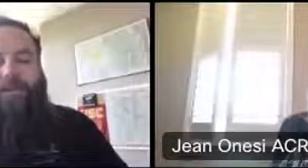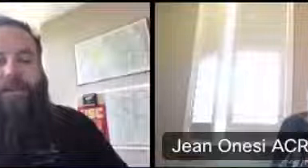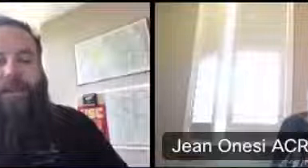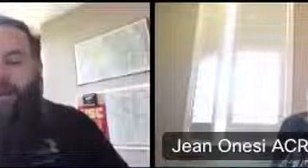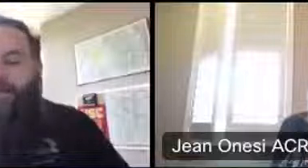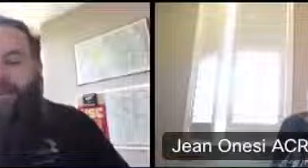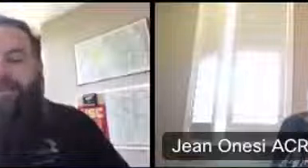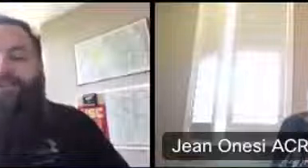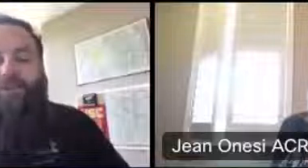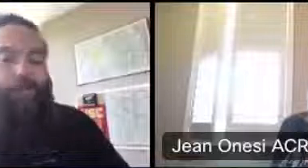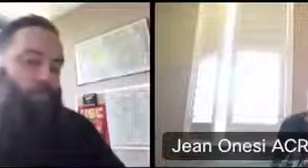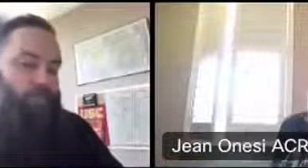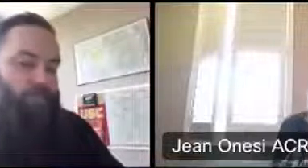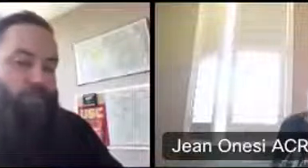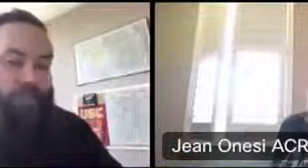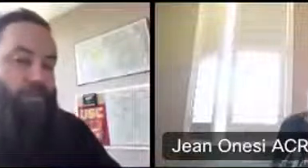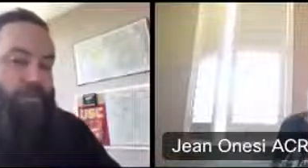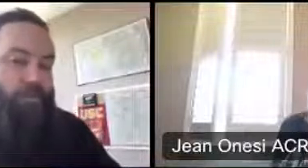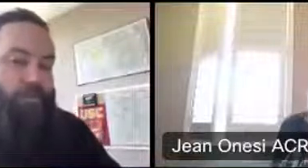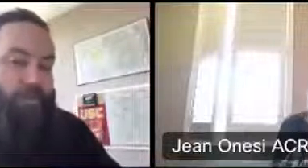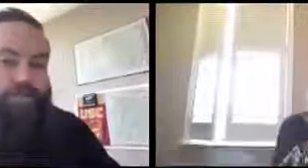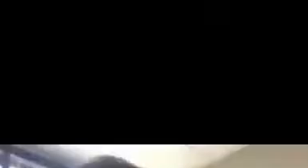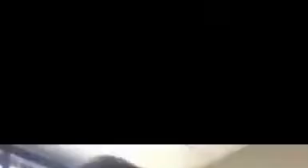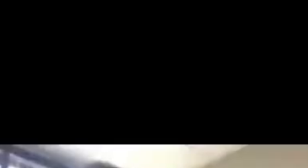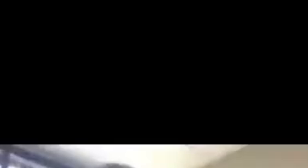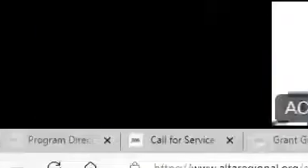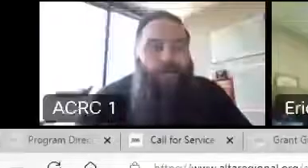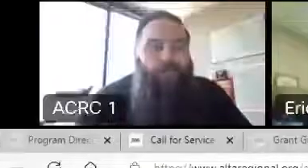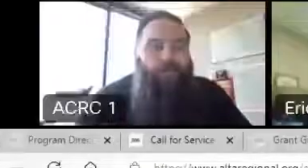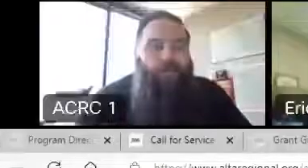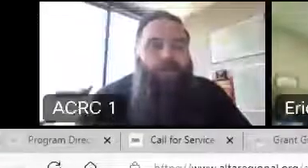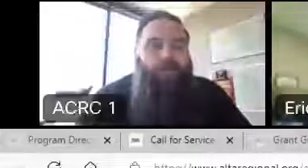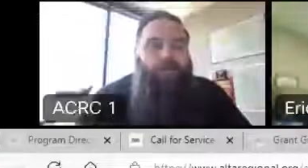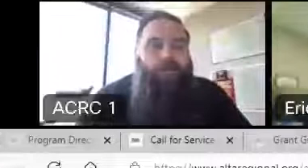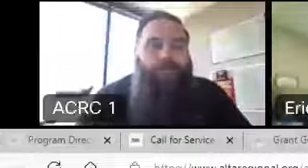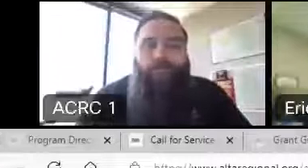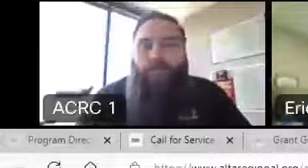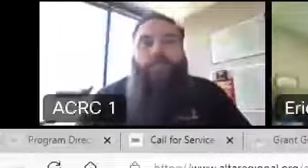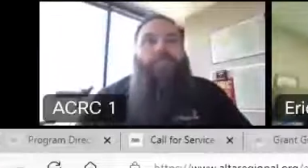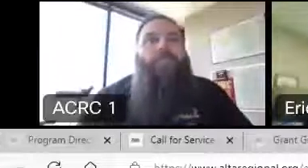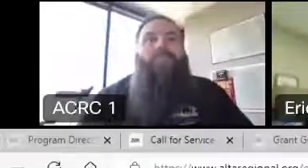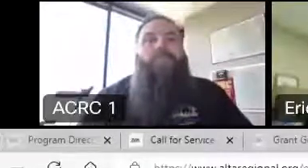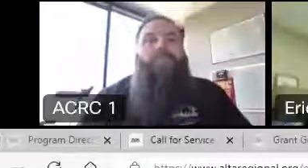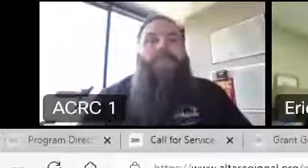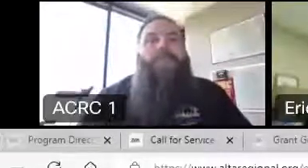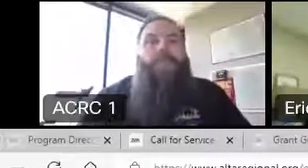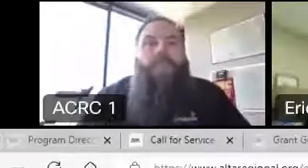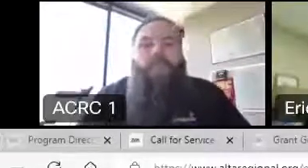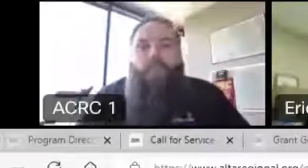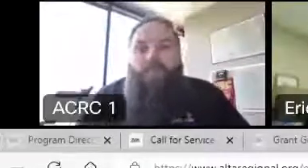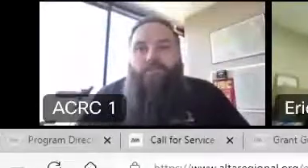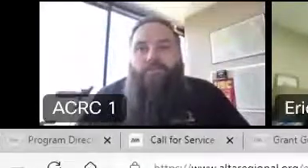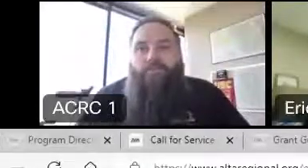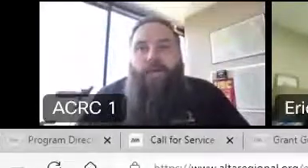Columbus, I did share your information with the Columbus folks, and I did share it with the folks from the Department of Developmental Services. And again,